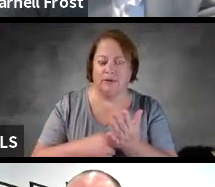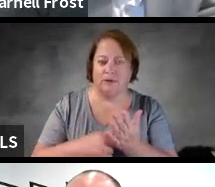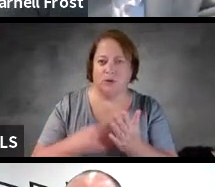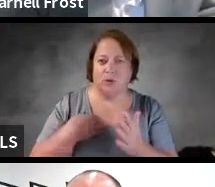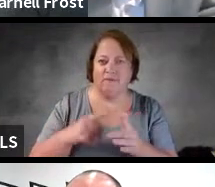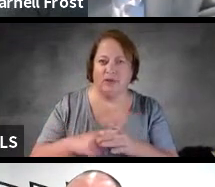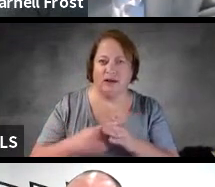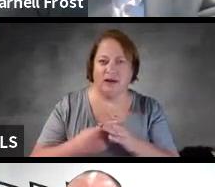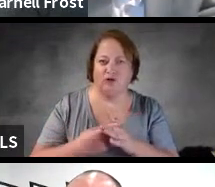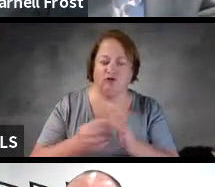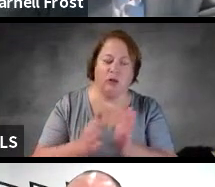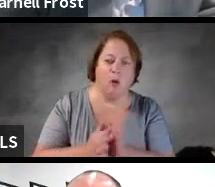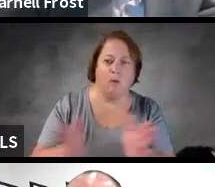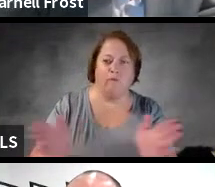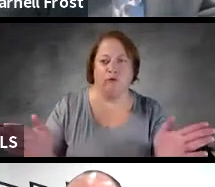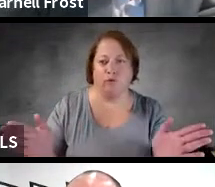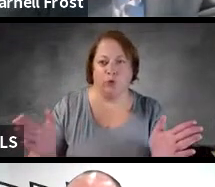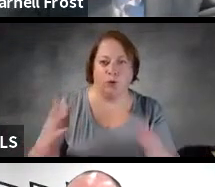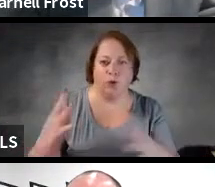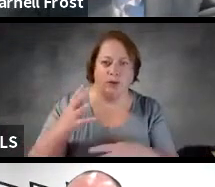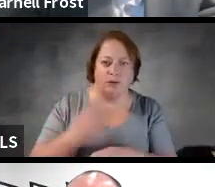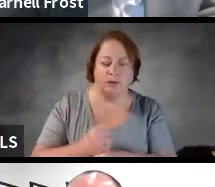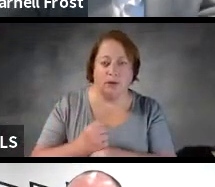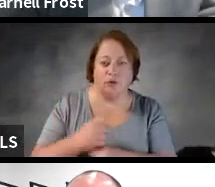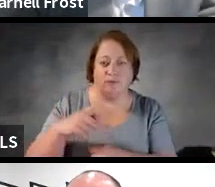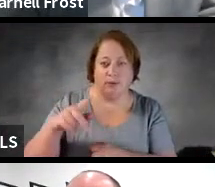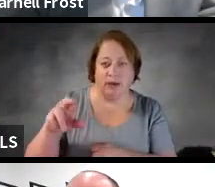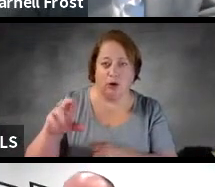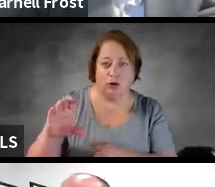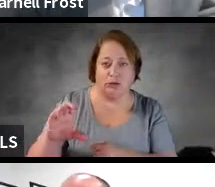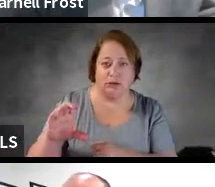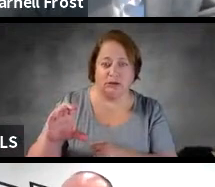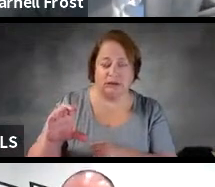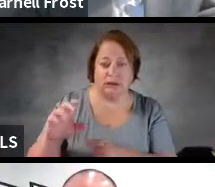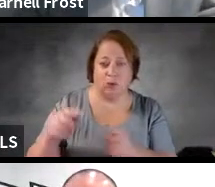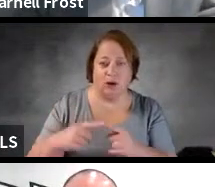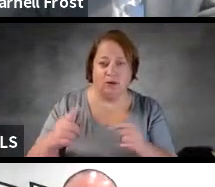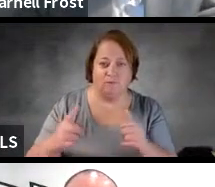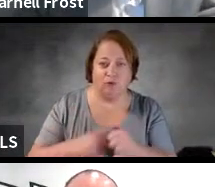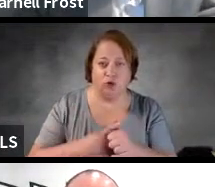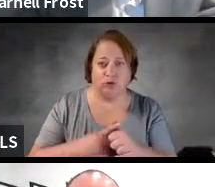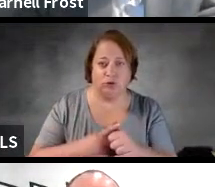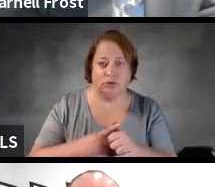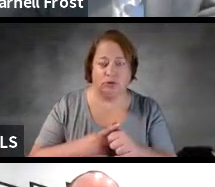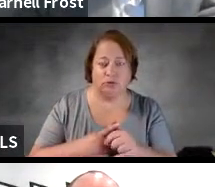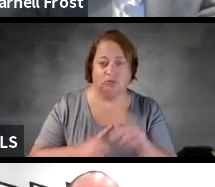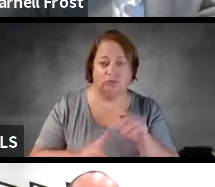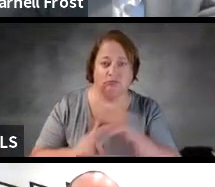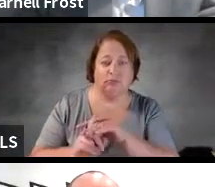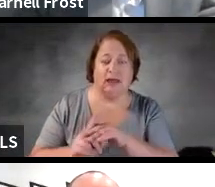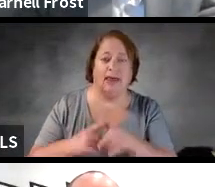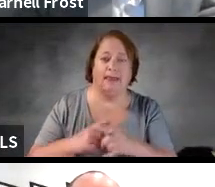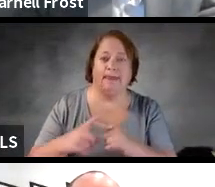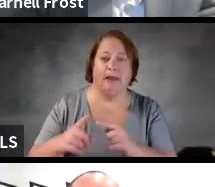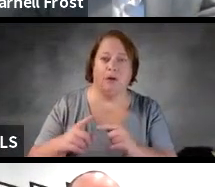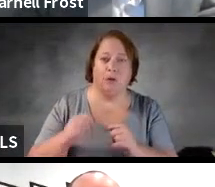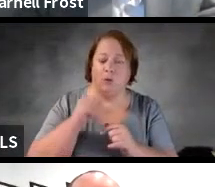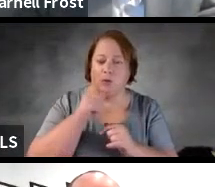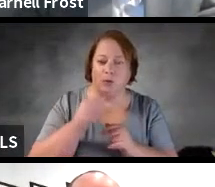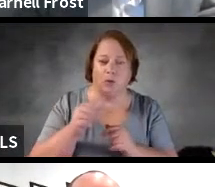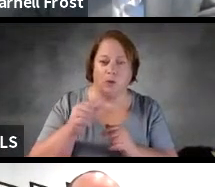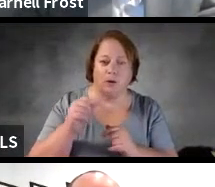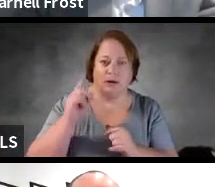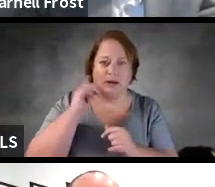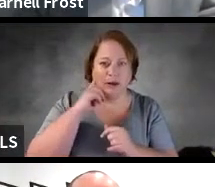initial overview and the summary of the PRC when it first comes out, and then we don't hear, the governing